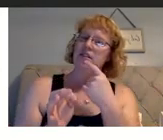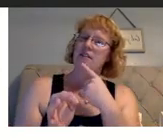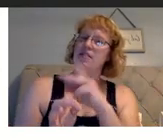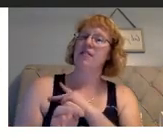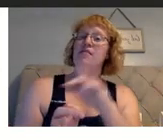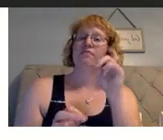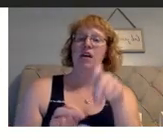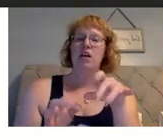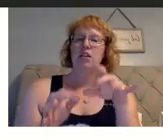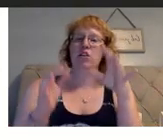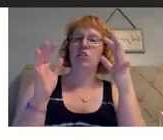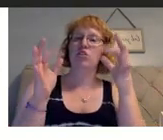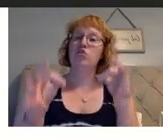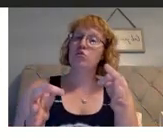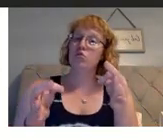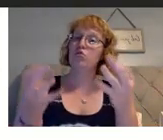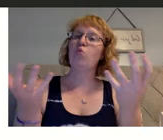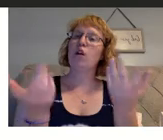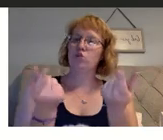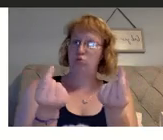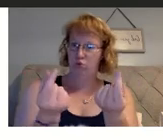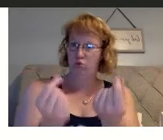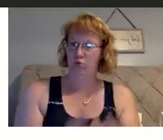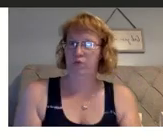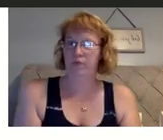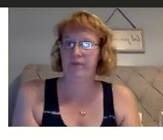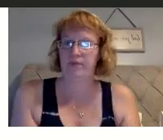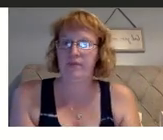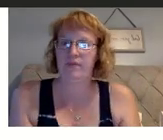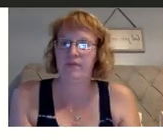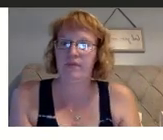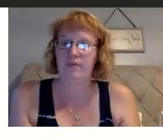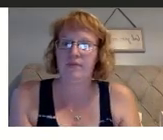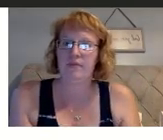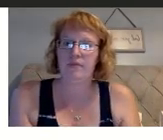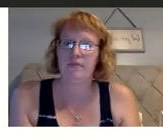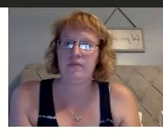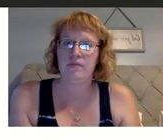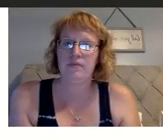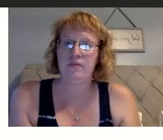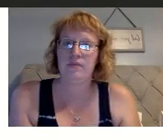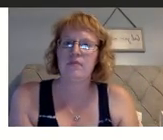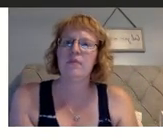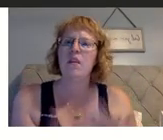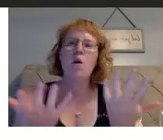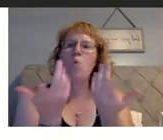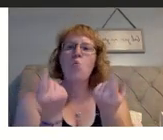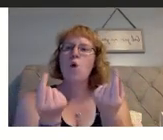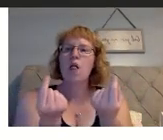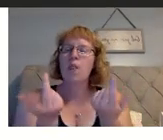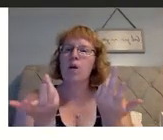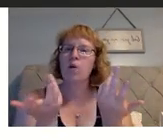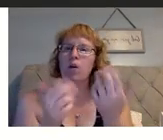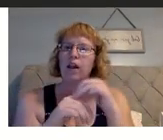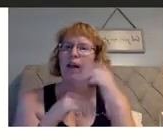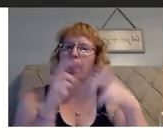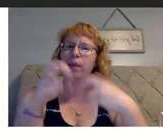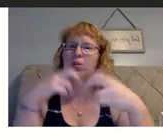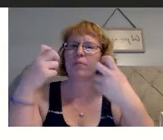the Kinders must choose what to do. So what are they doing at the amusement